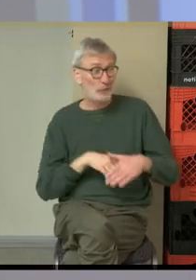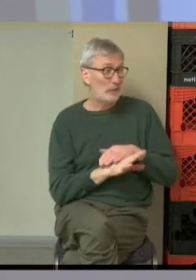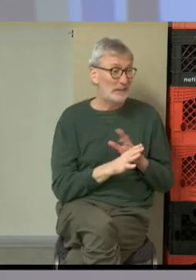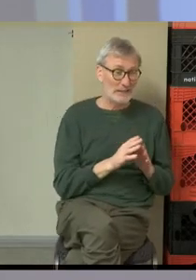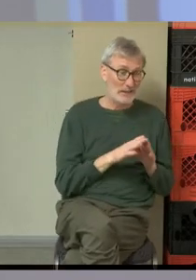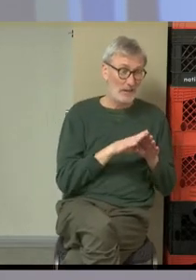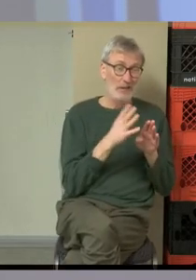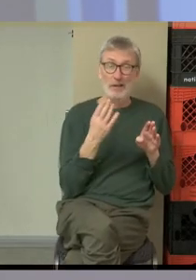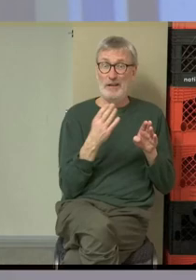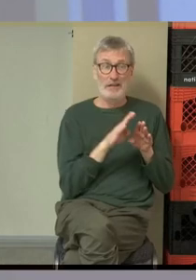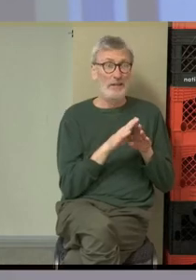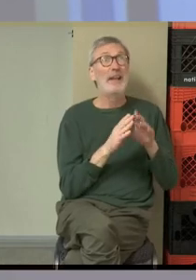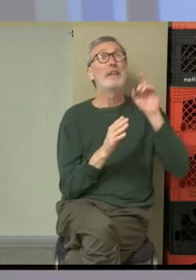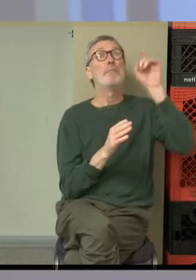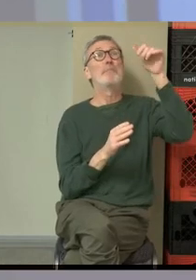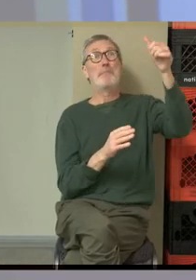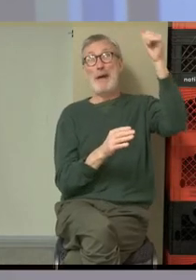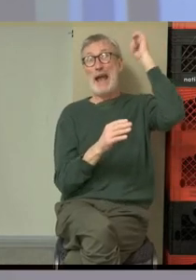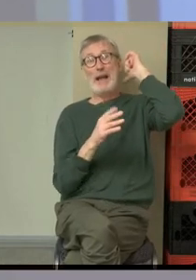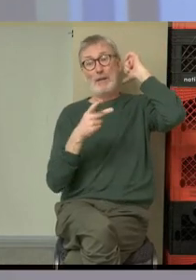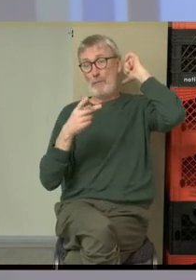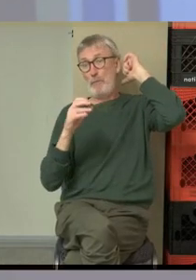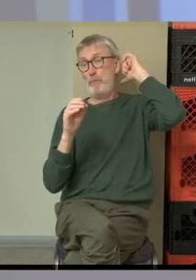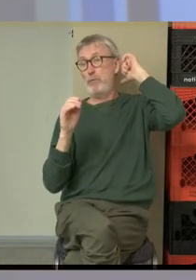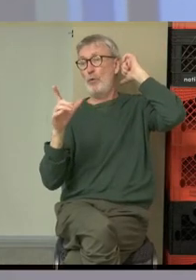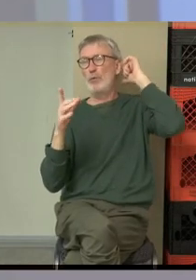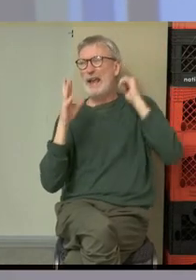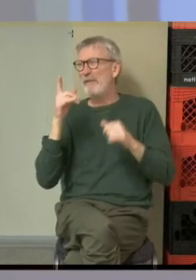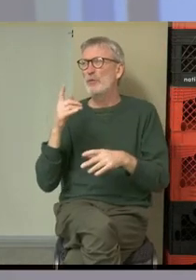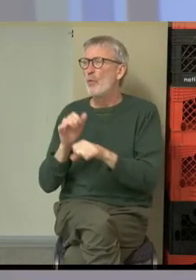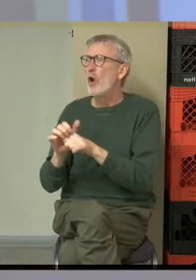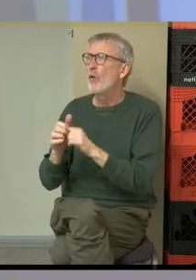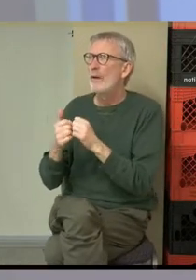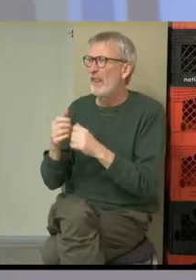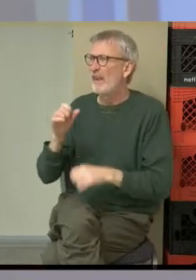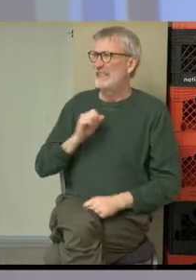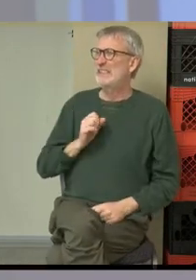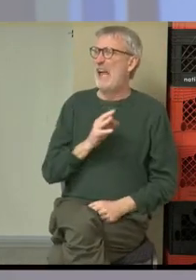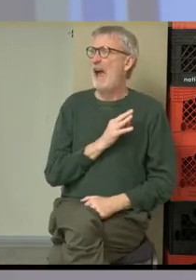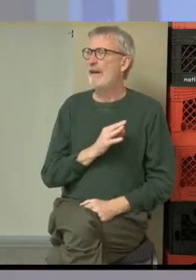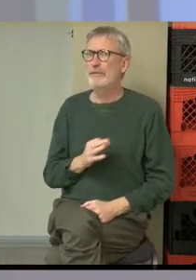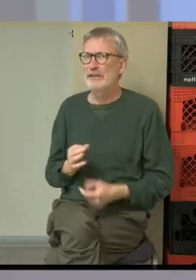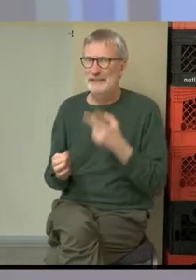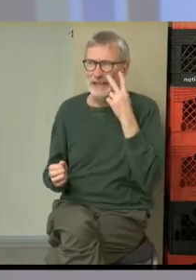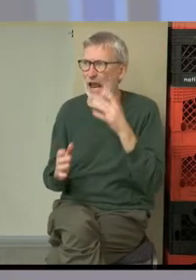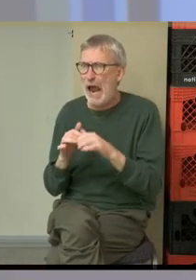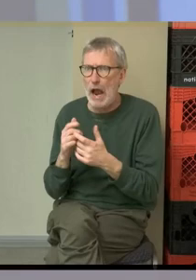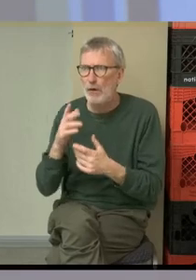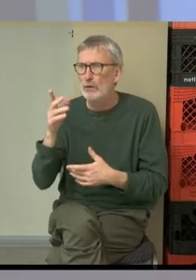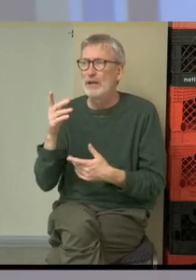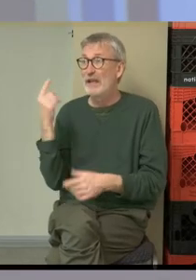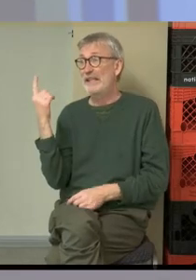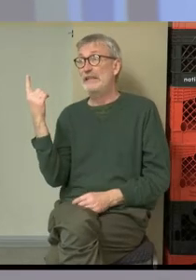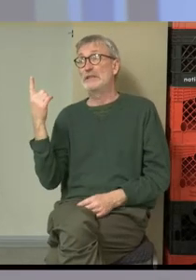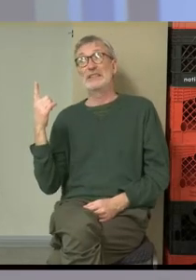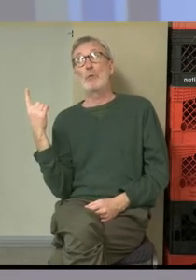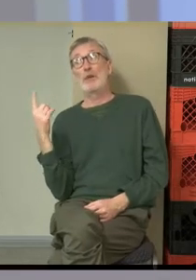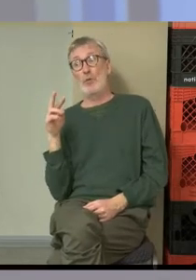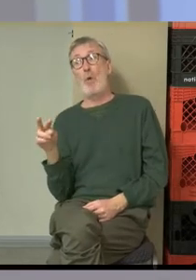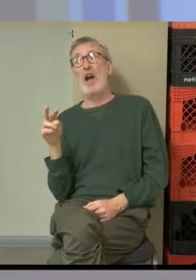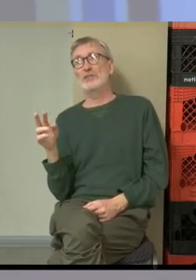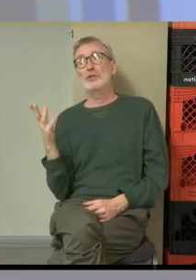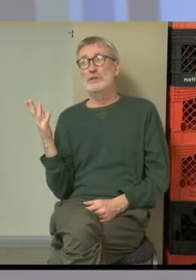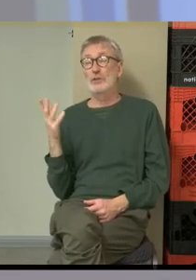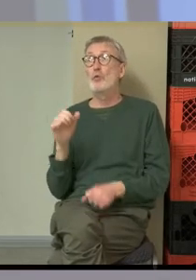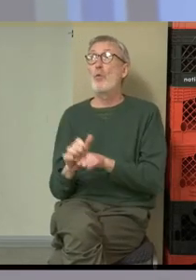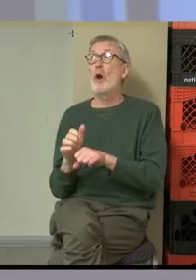maybe towards the back of the pool, work with City Parks staff to be able to staff that location as well because of ticketing and